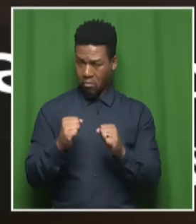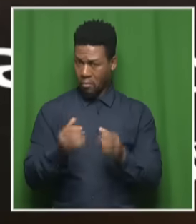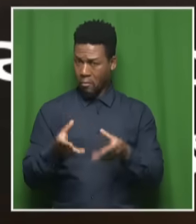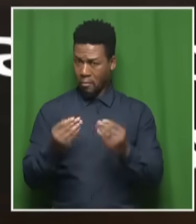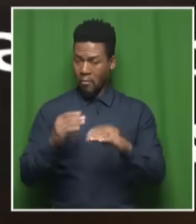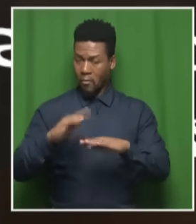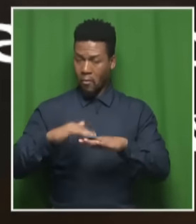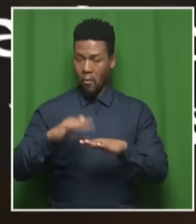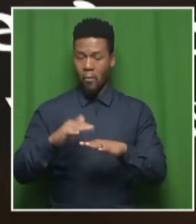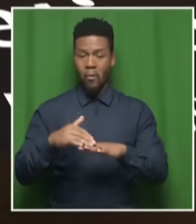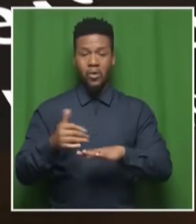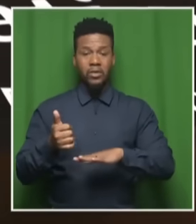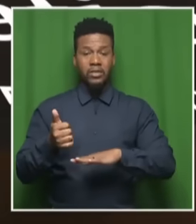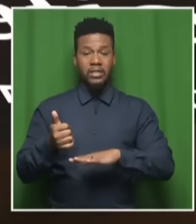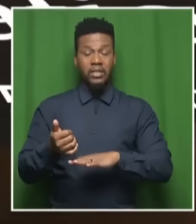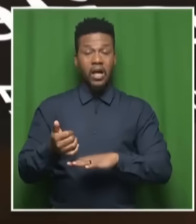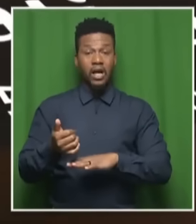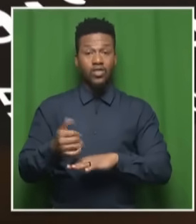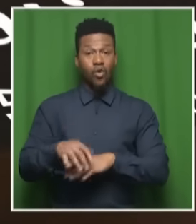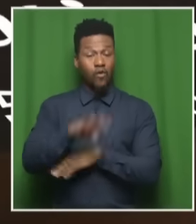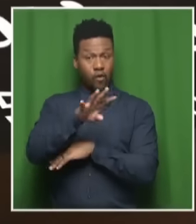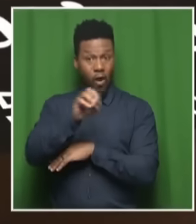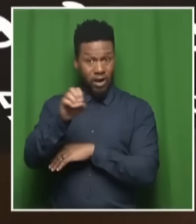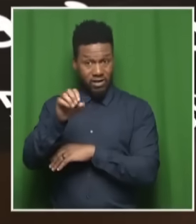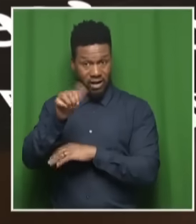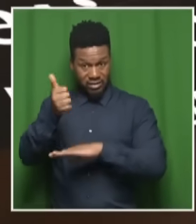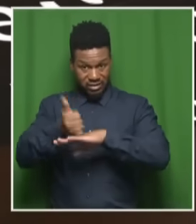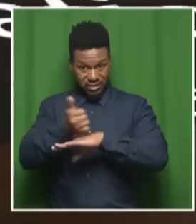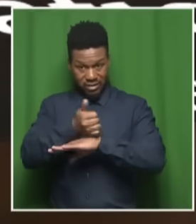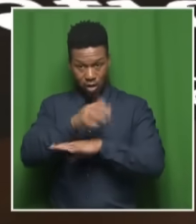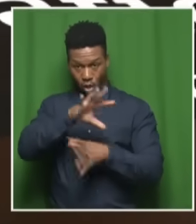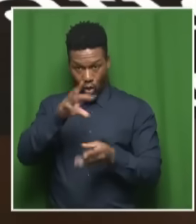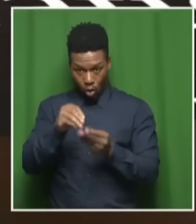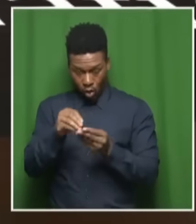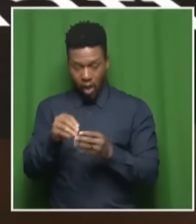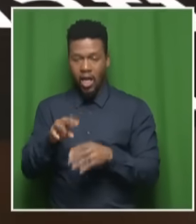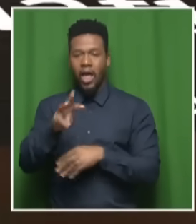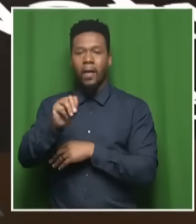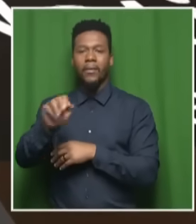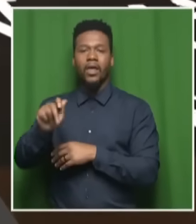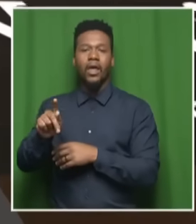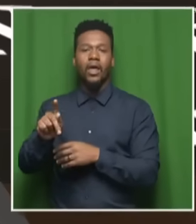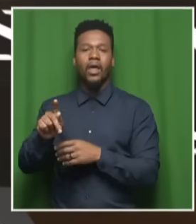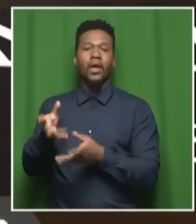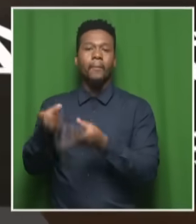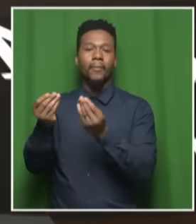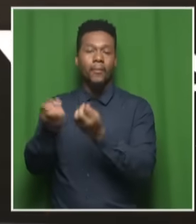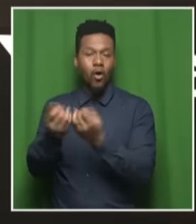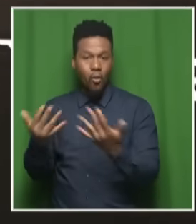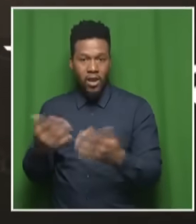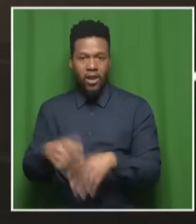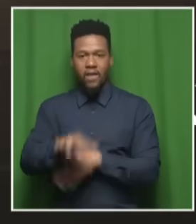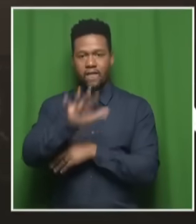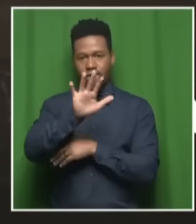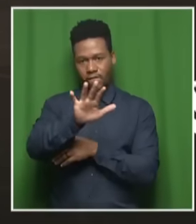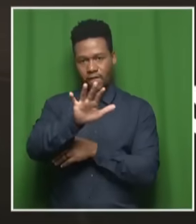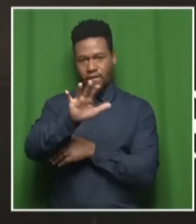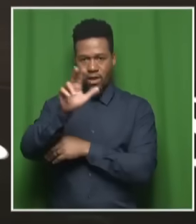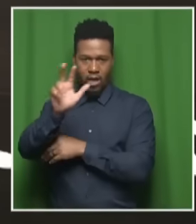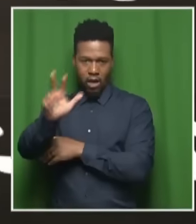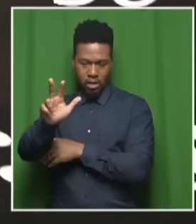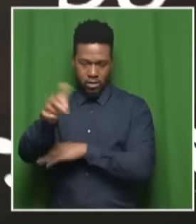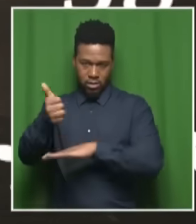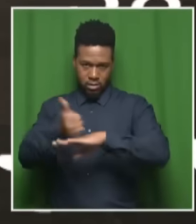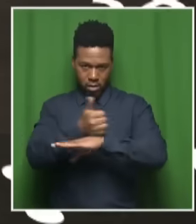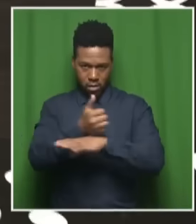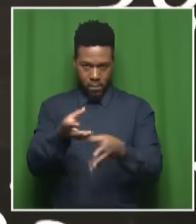those 400 total seats, MK are projected to receive about 58. Of course, that is per that